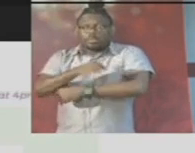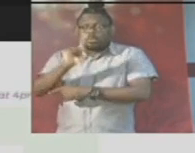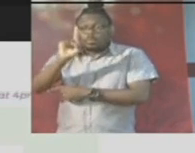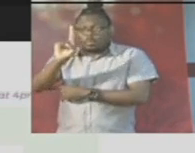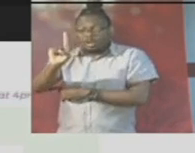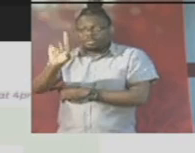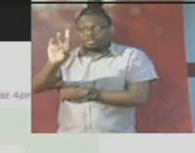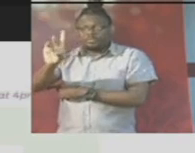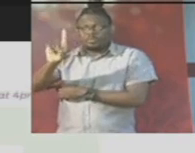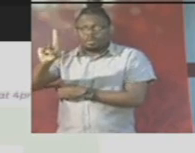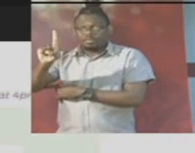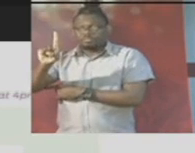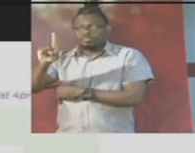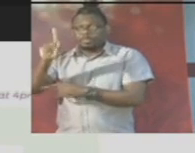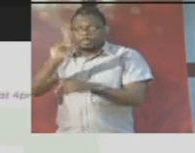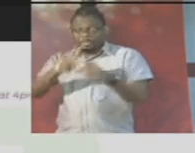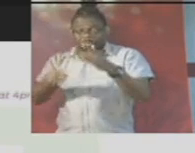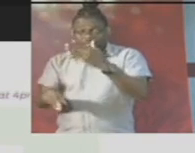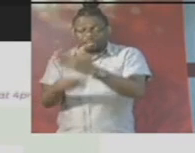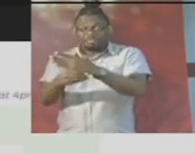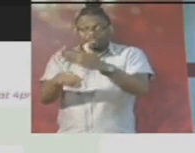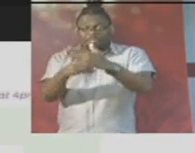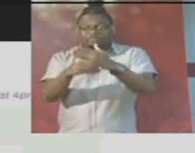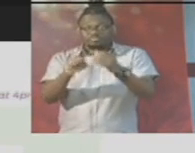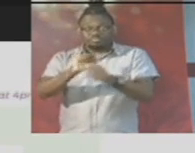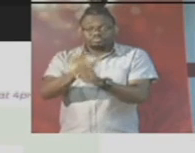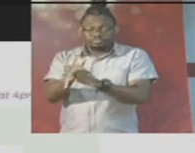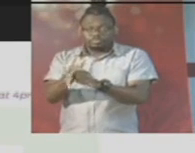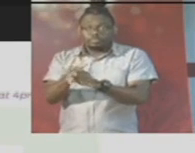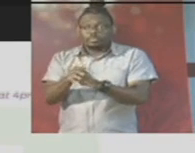cases, taking our total since March 12 to